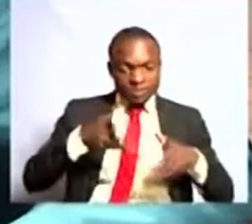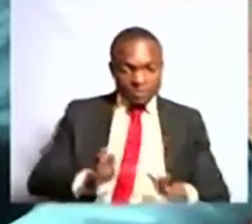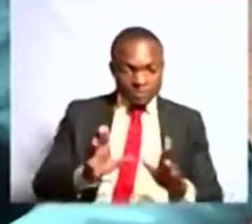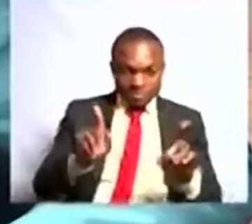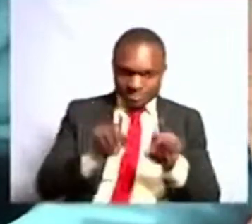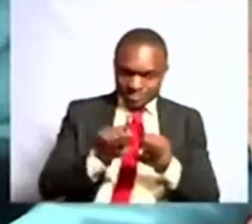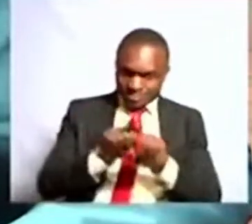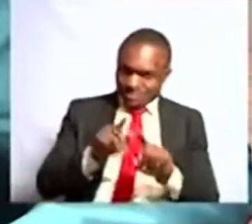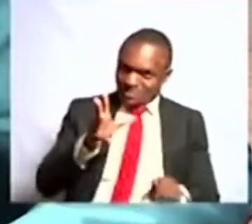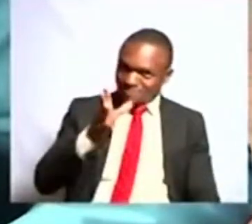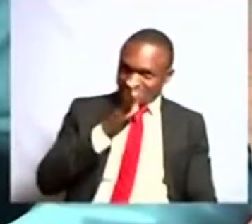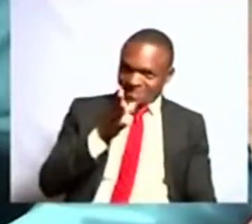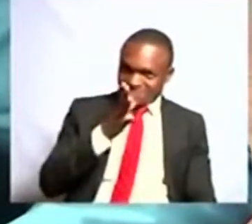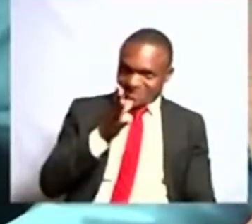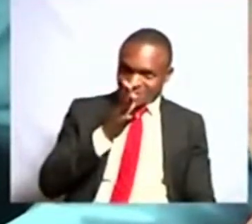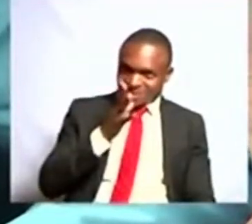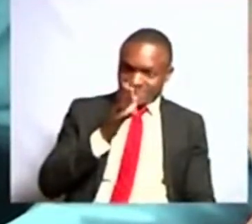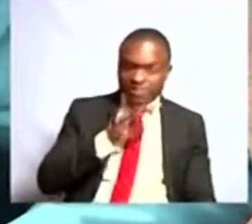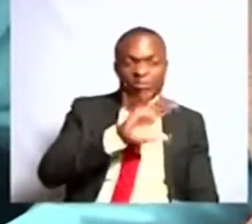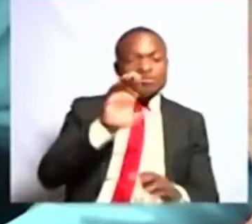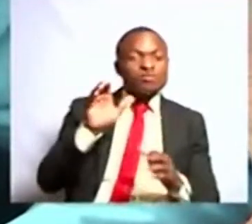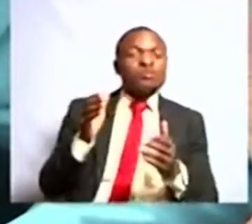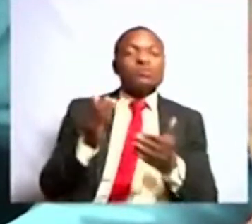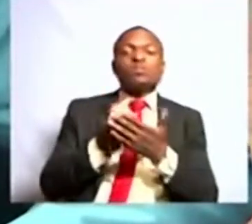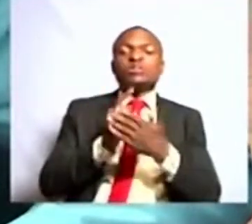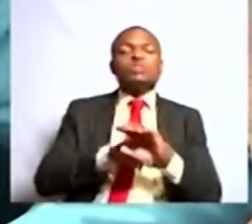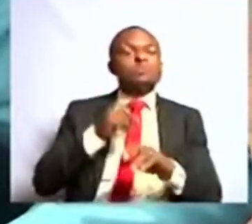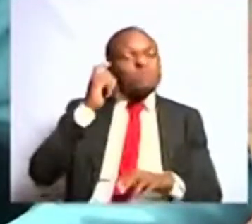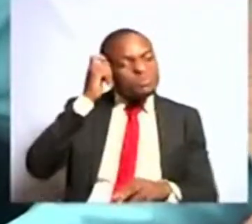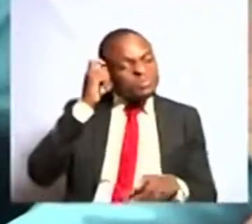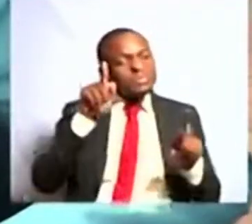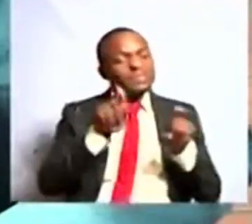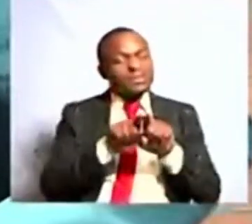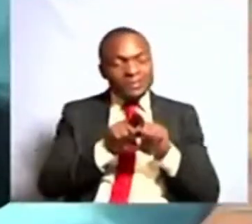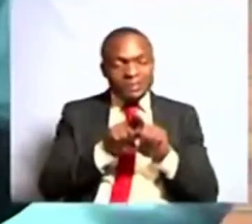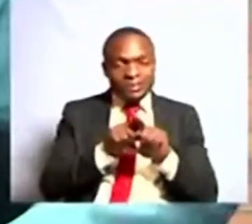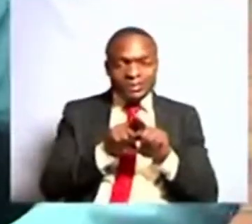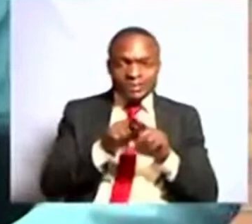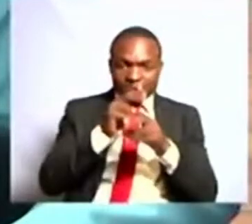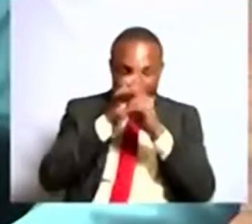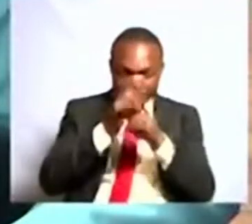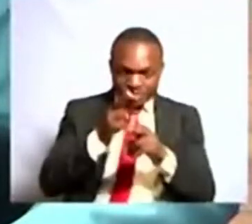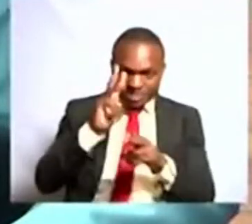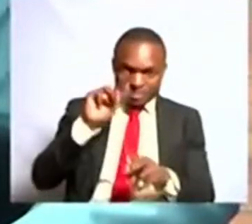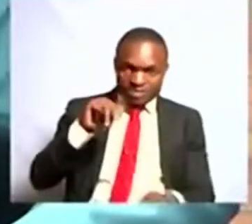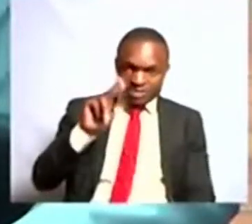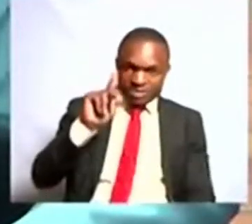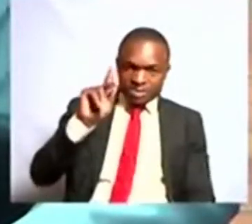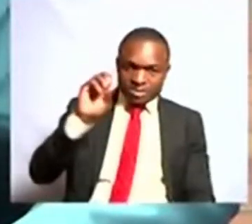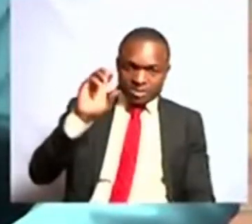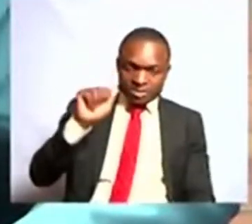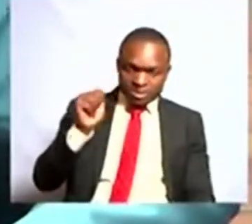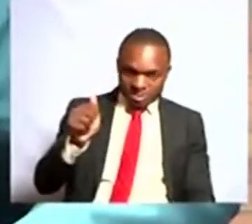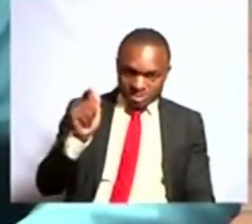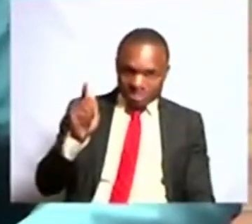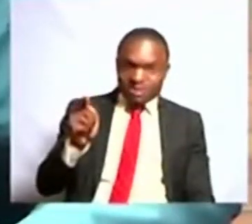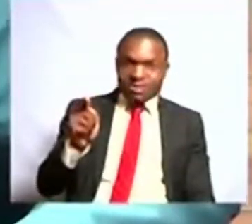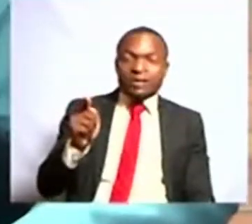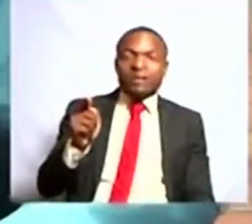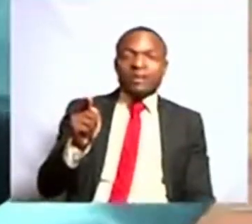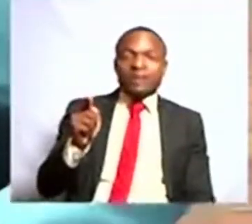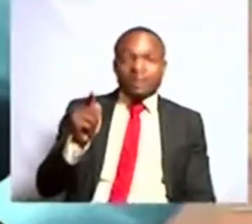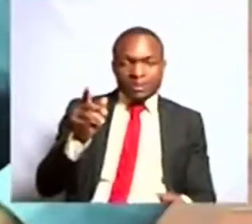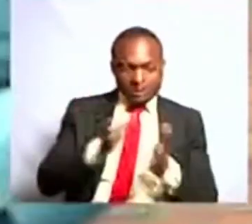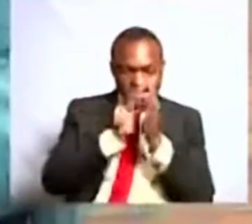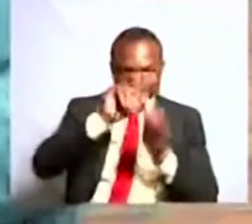same mother, you always be thinking the same. So partly Honorable Mkosa has tackled my question, and